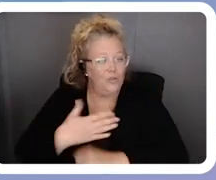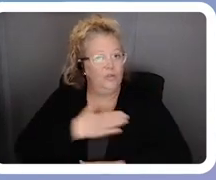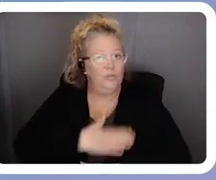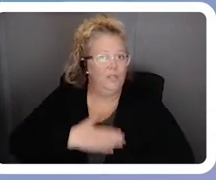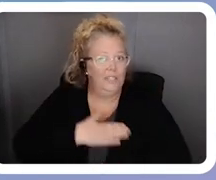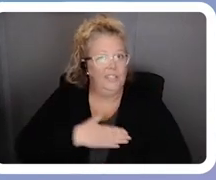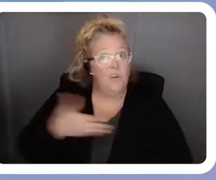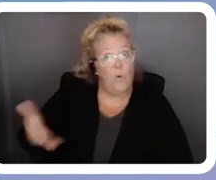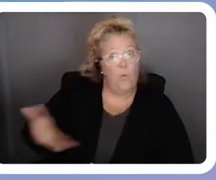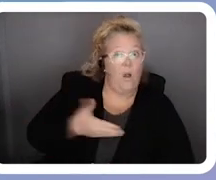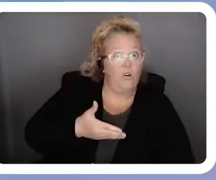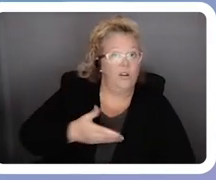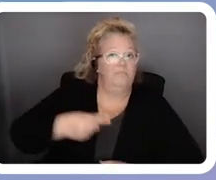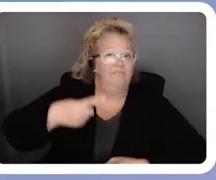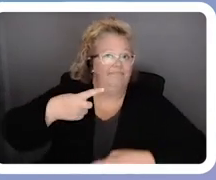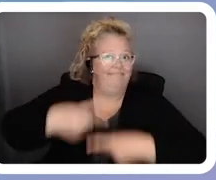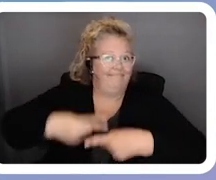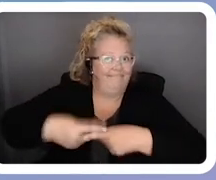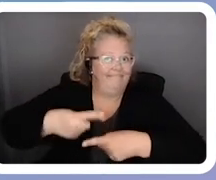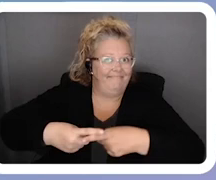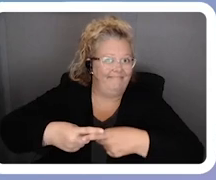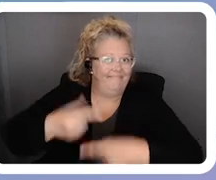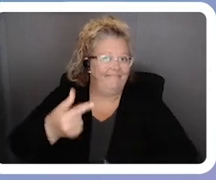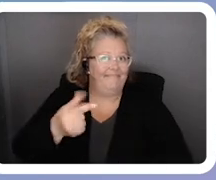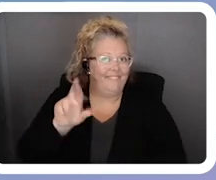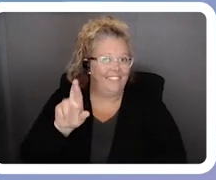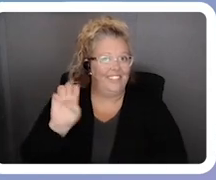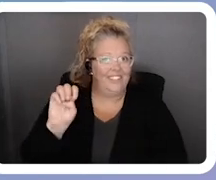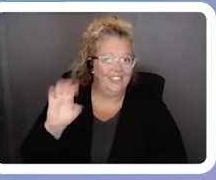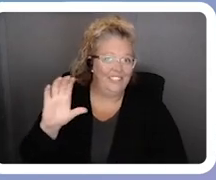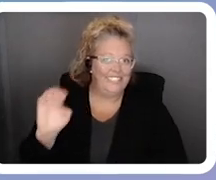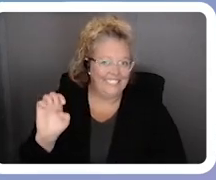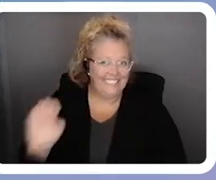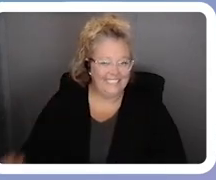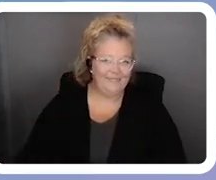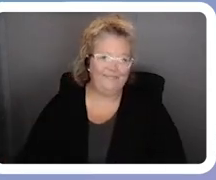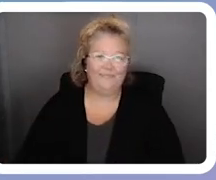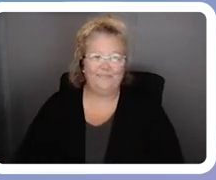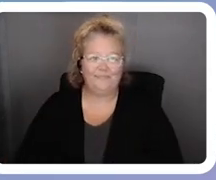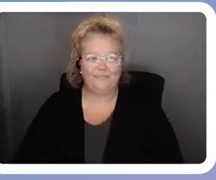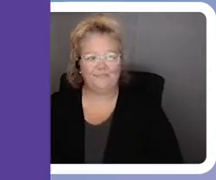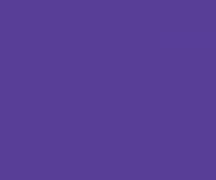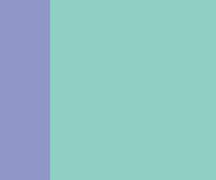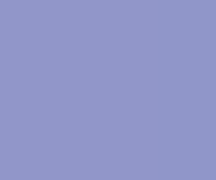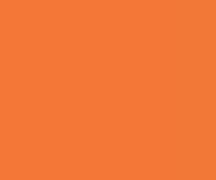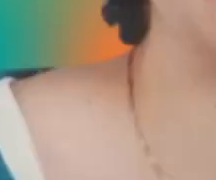programs. Please join us in welcoming Best Buddies Greece.